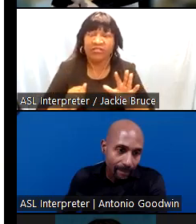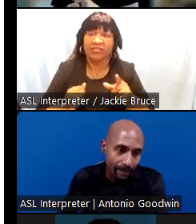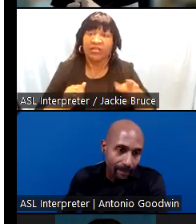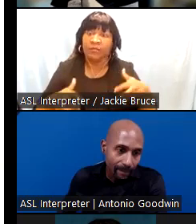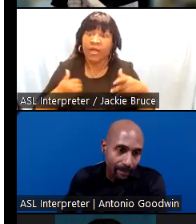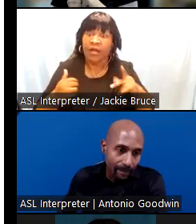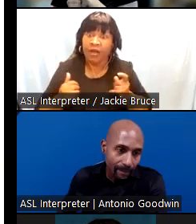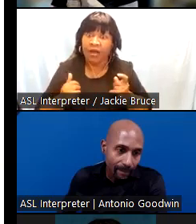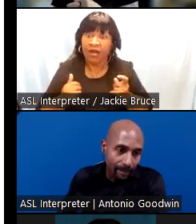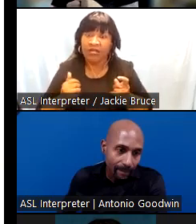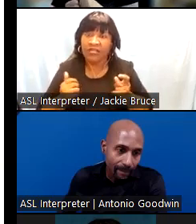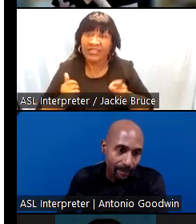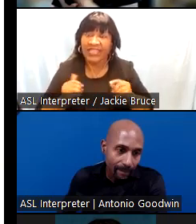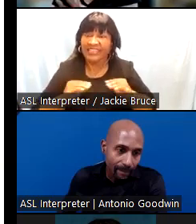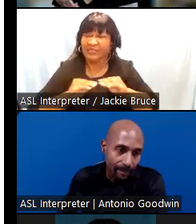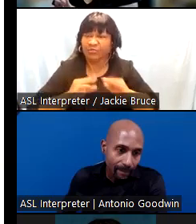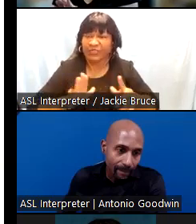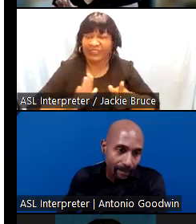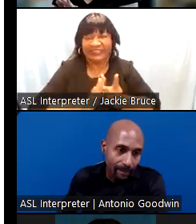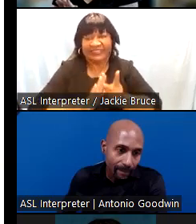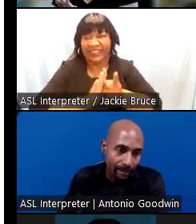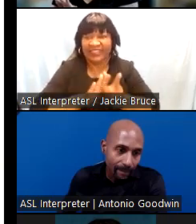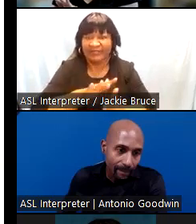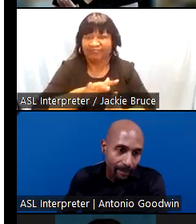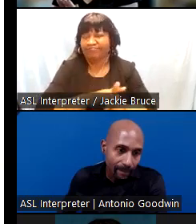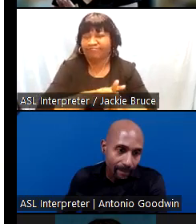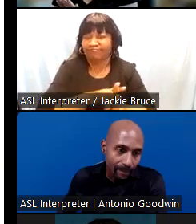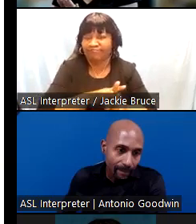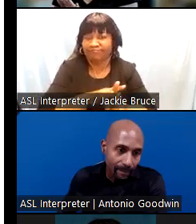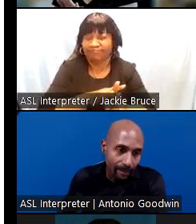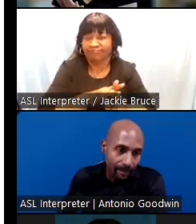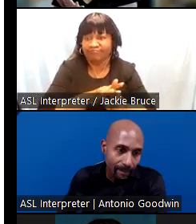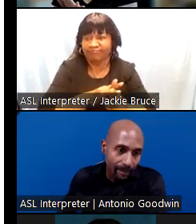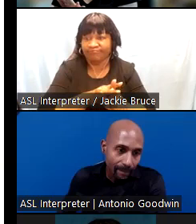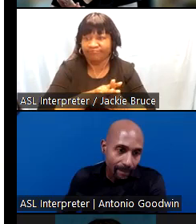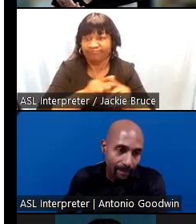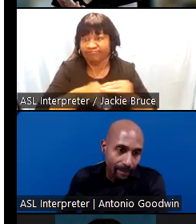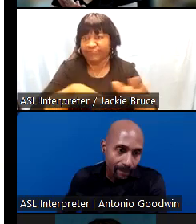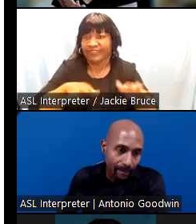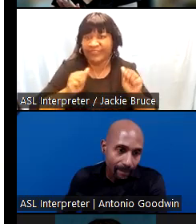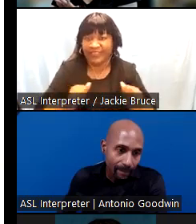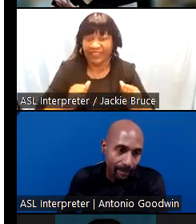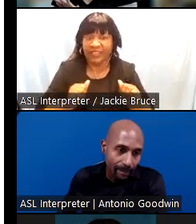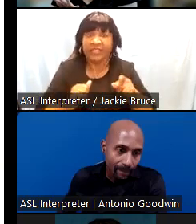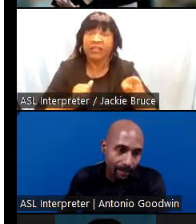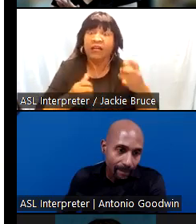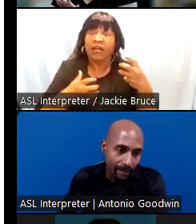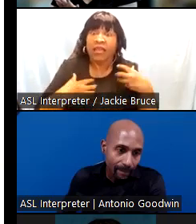can spread from the moment they show up until the skin is